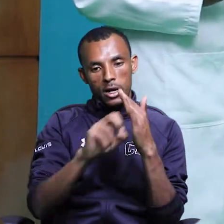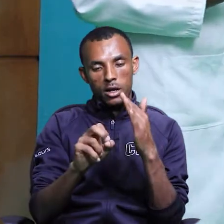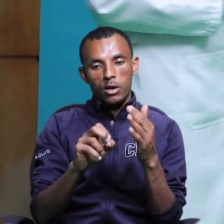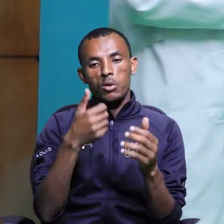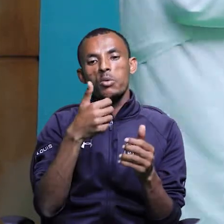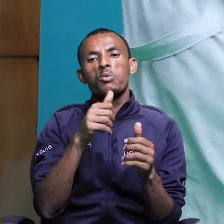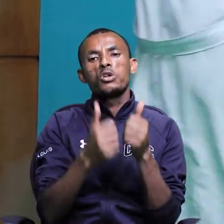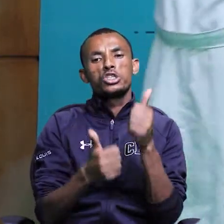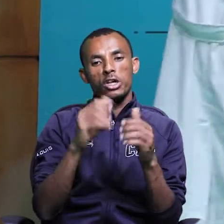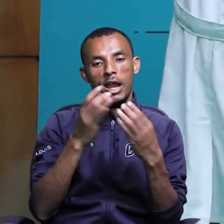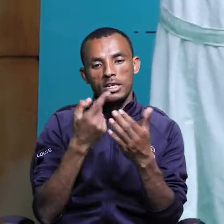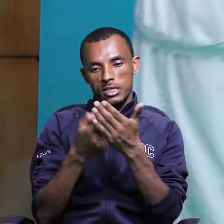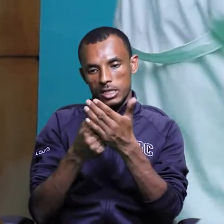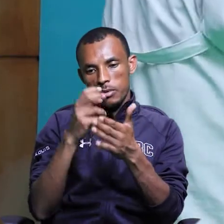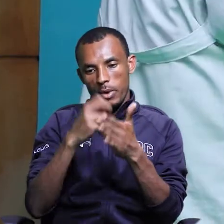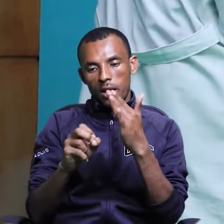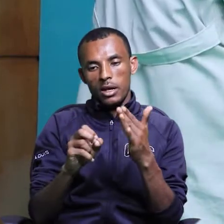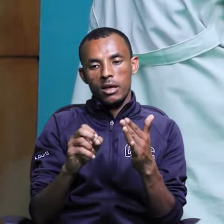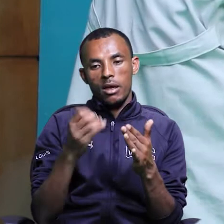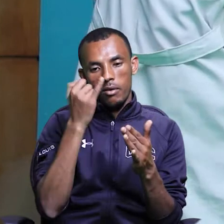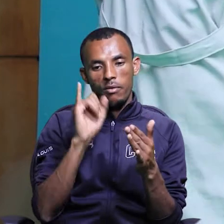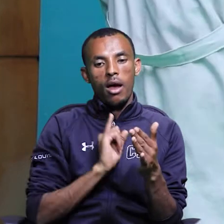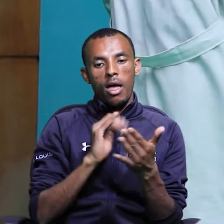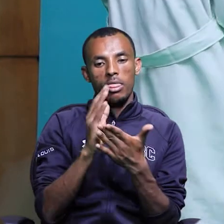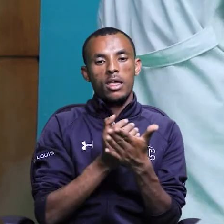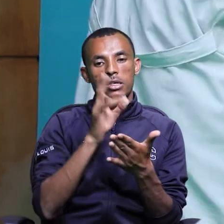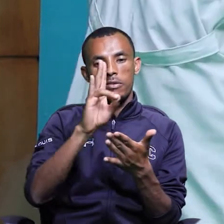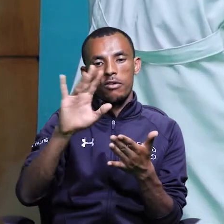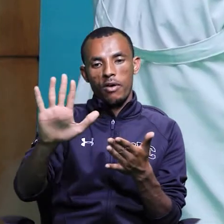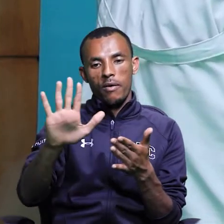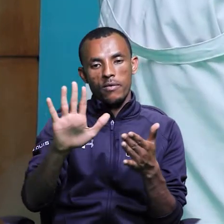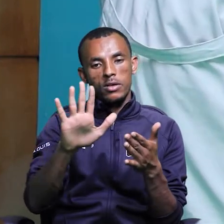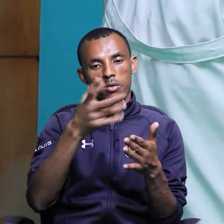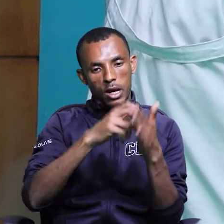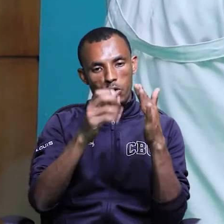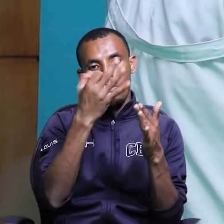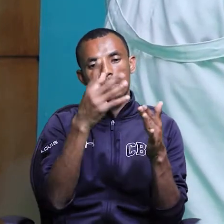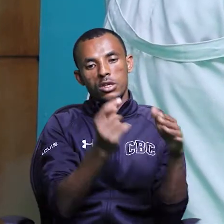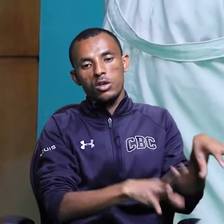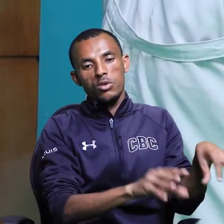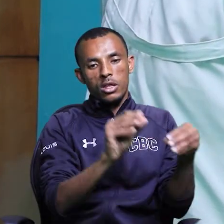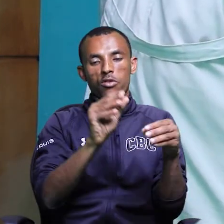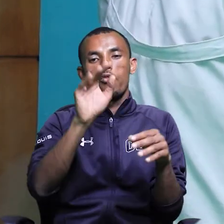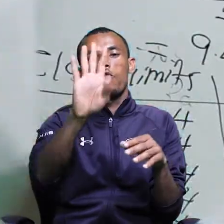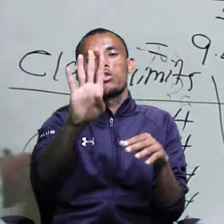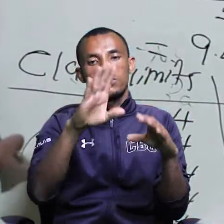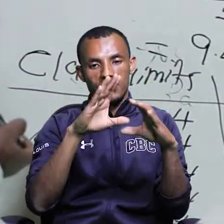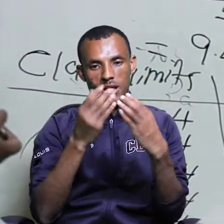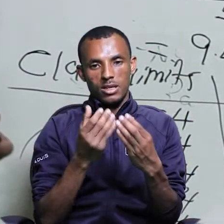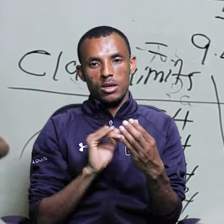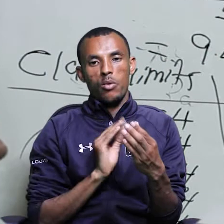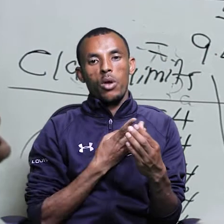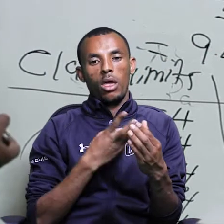down? If I take 75, 75 is a mark of a student which is found in the 4th class.